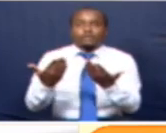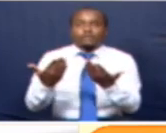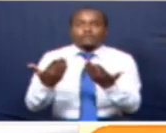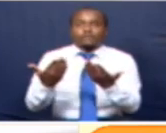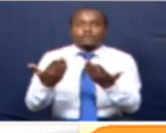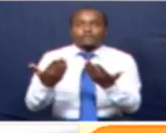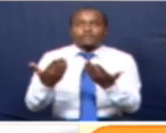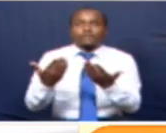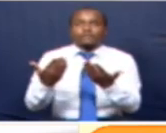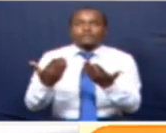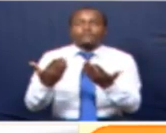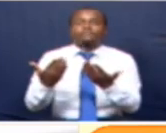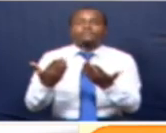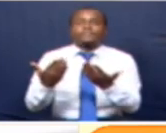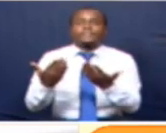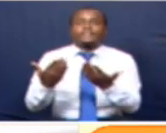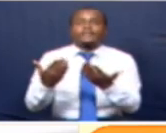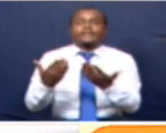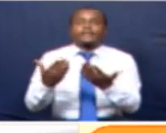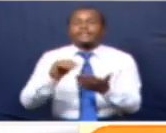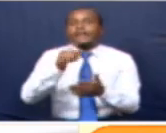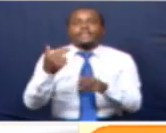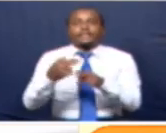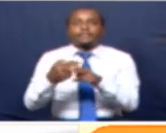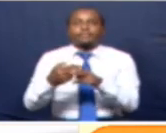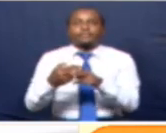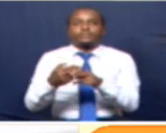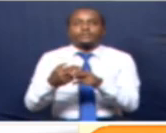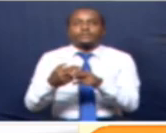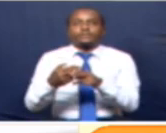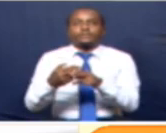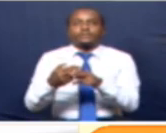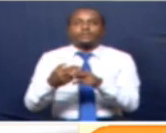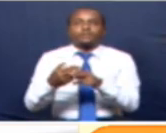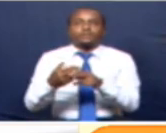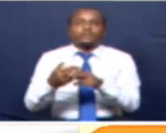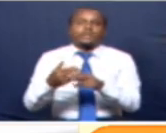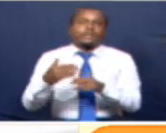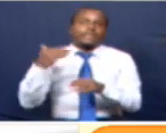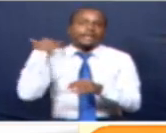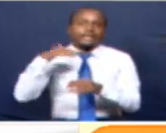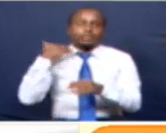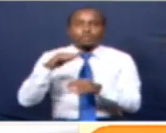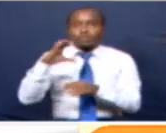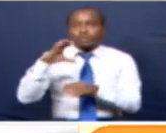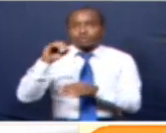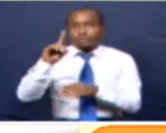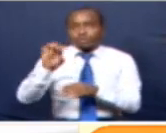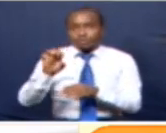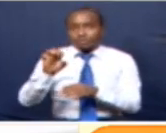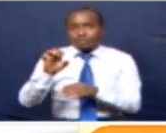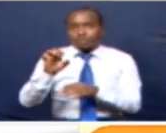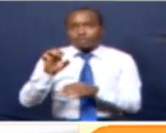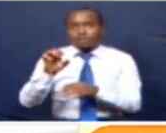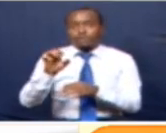the penal court, and which is the other name for the for the criminal court, which means the laws that govern